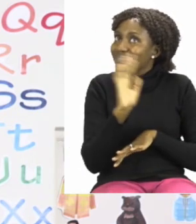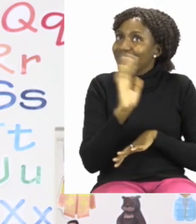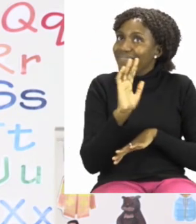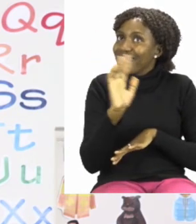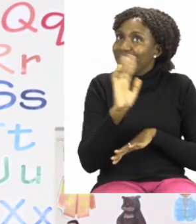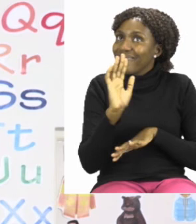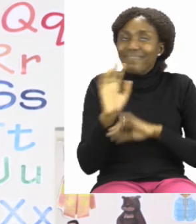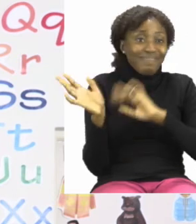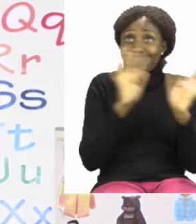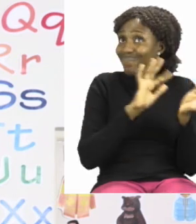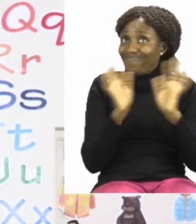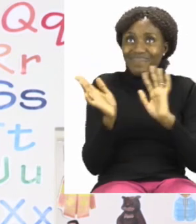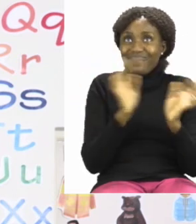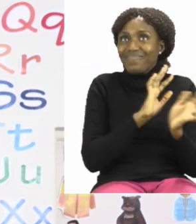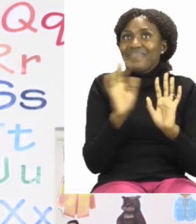Goodbye,